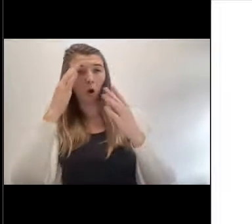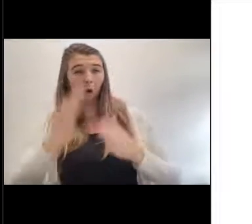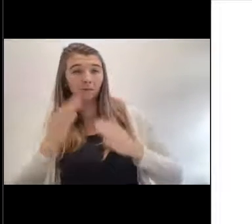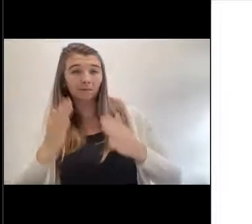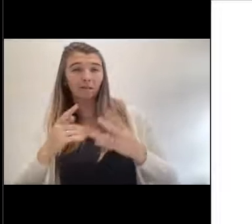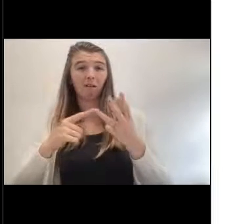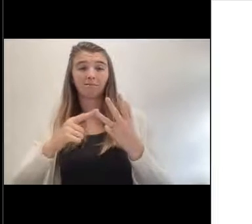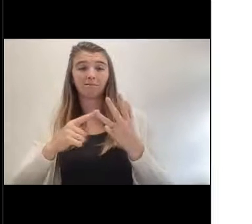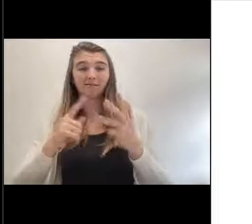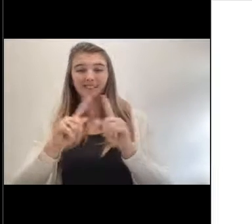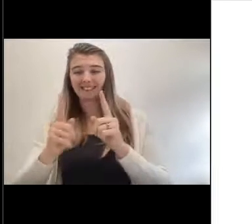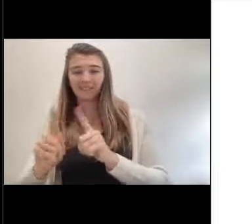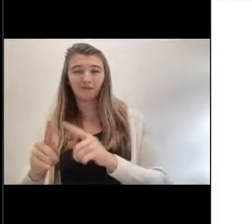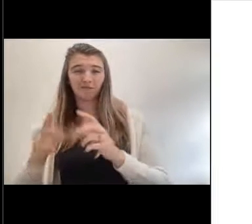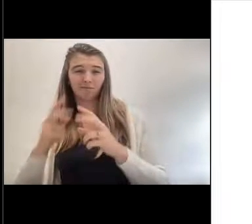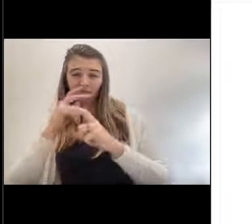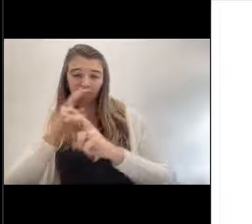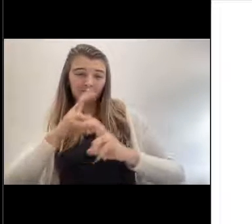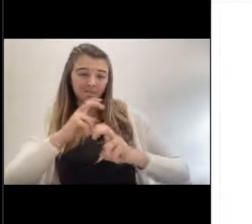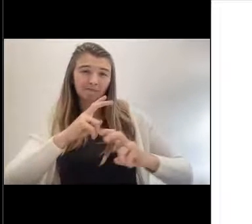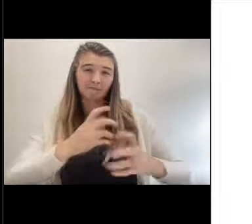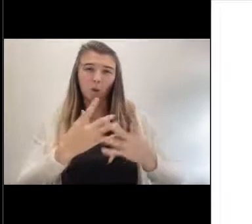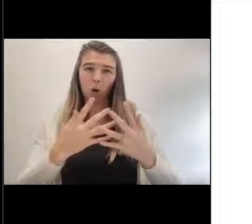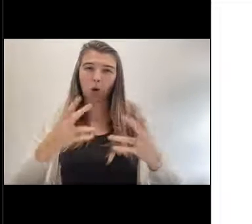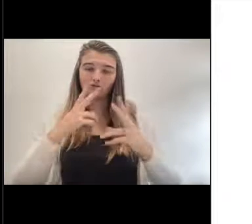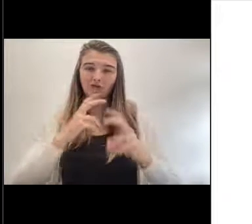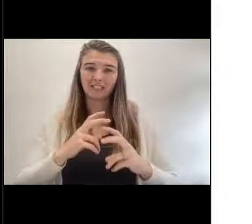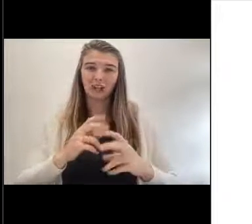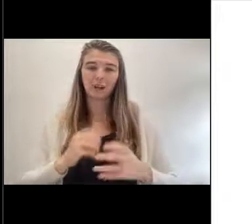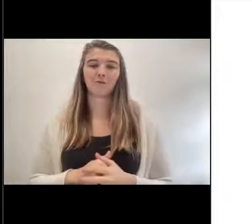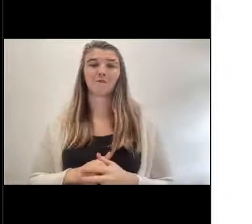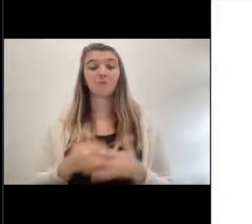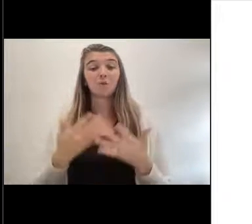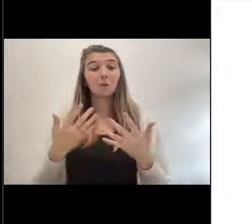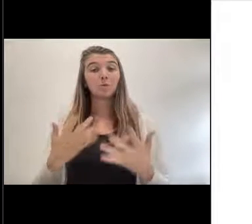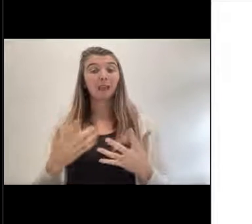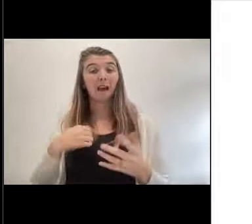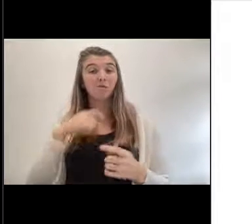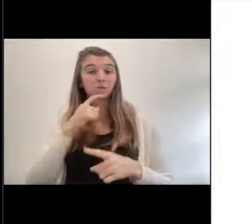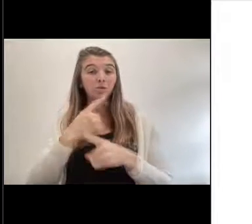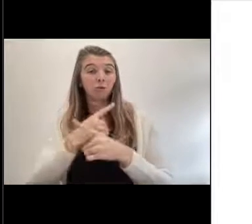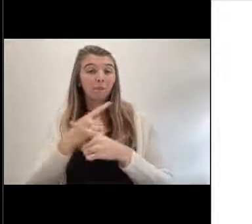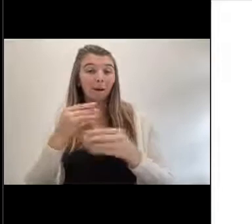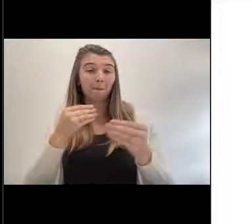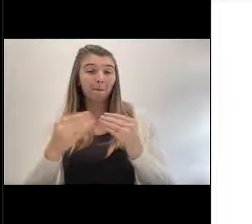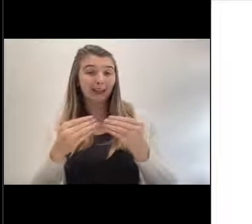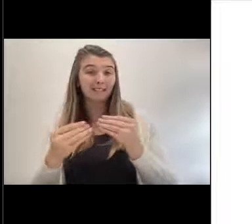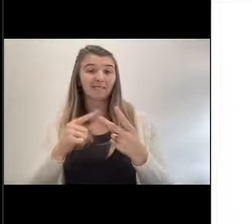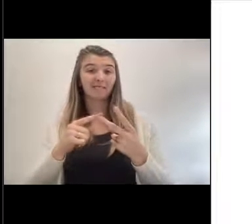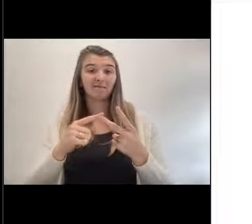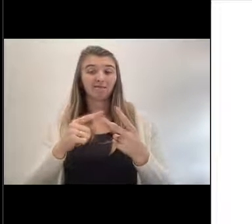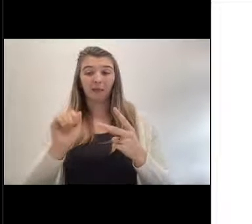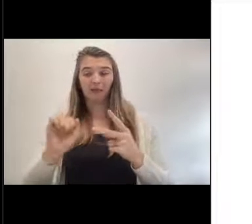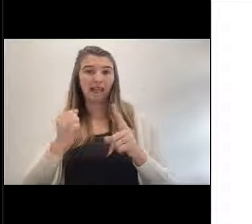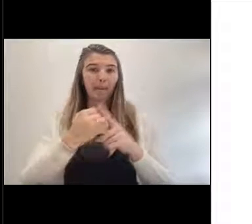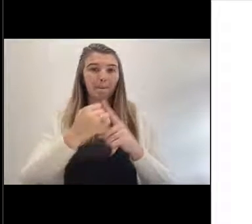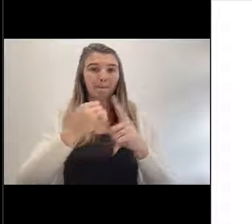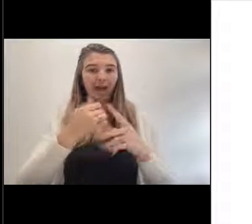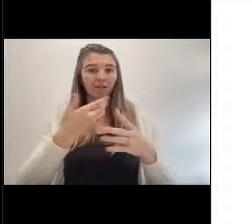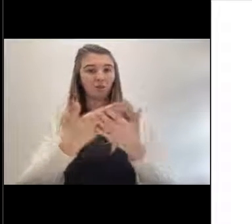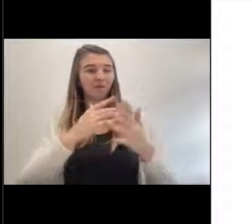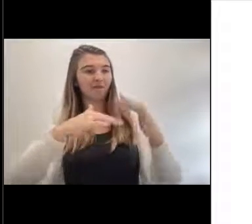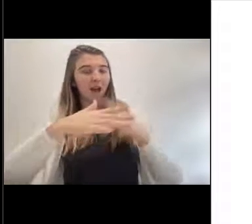pollution, its chemical and microbial impacts, but also how we can harness the power of nature to deal with discarded plastic. We know that